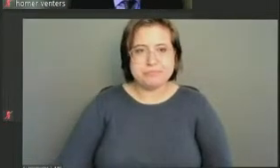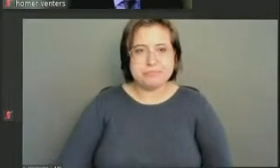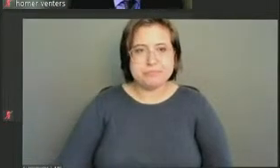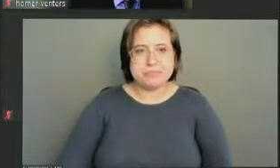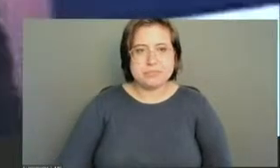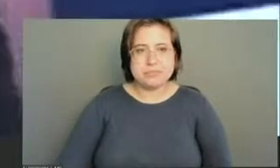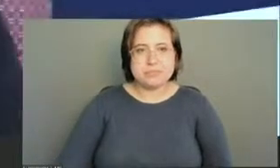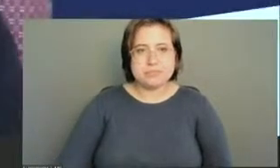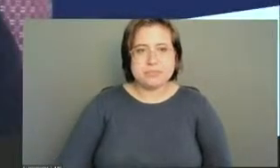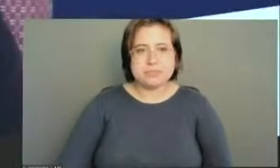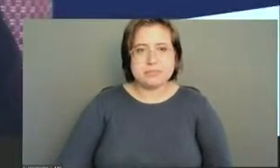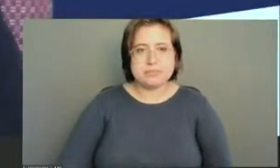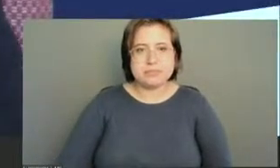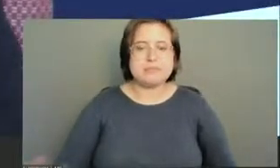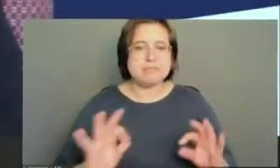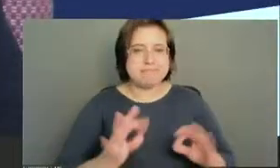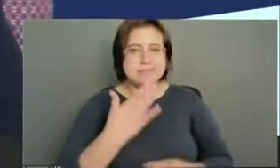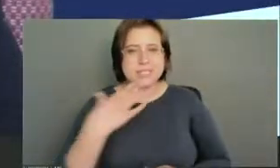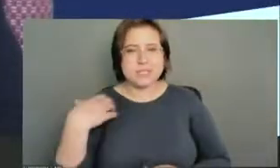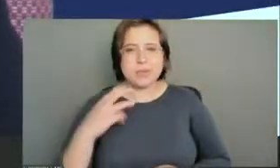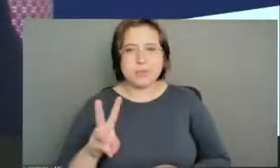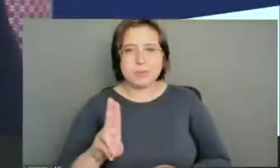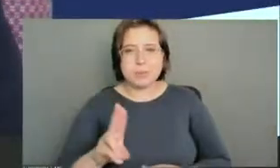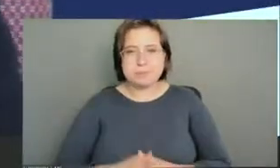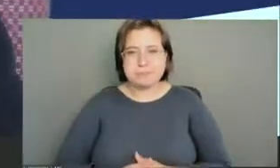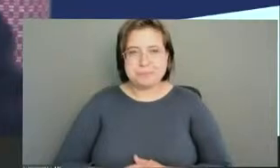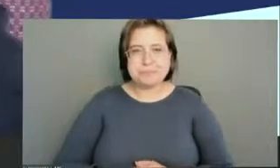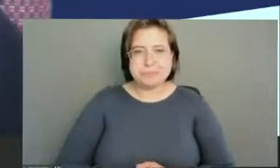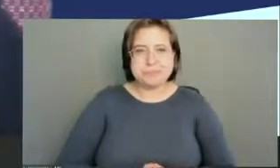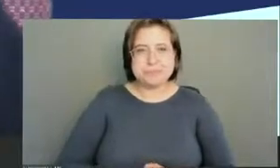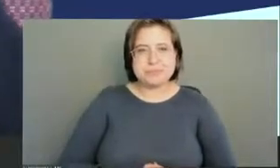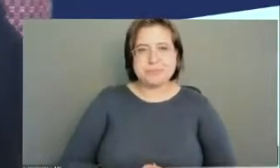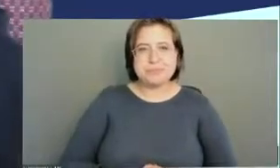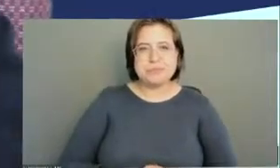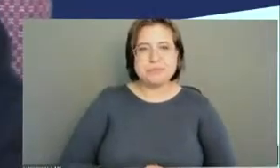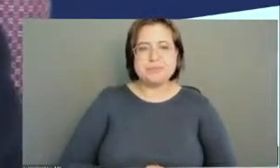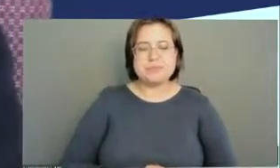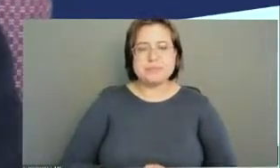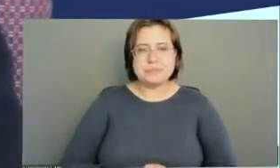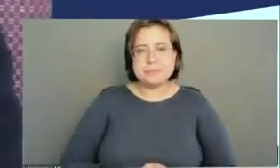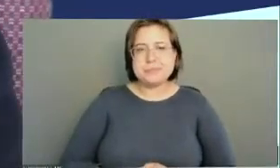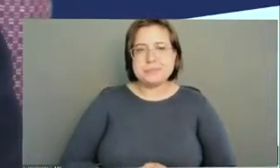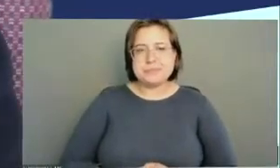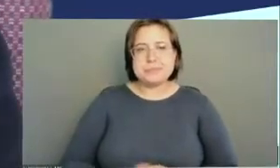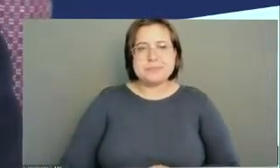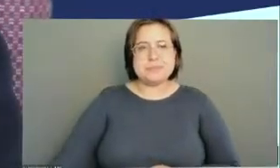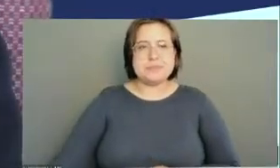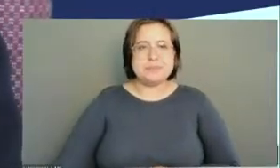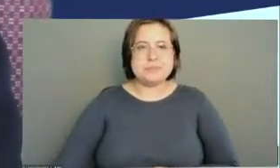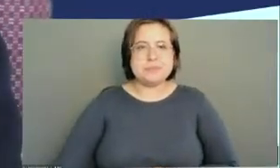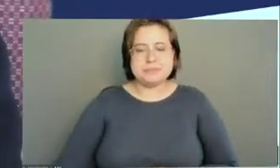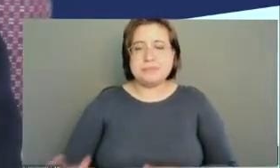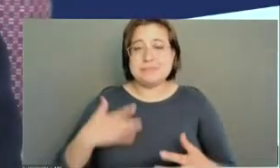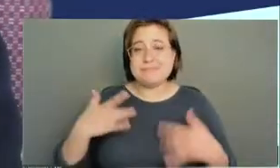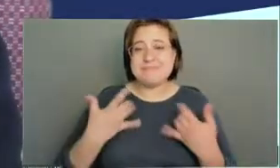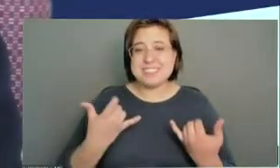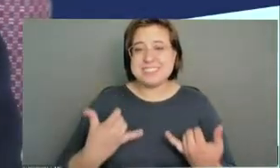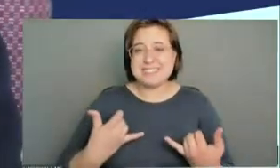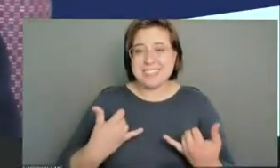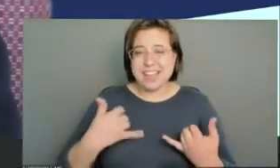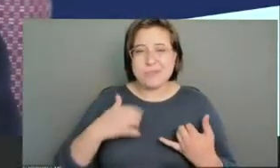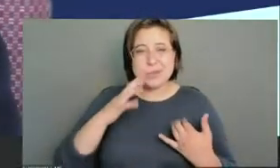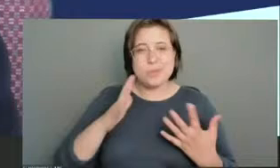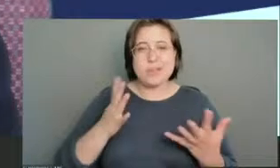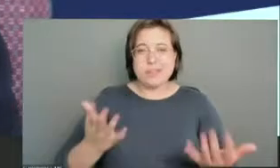Many thanks, Captain Wu. Now it is my absolute pleasure to transition us to hearing from our